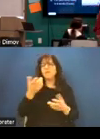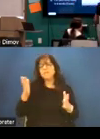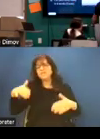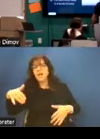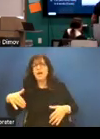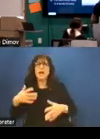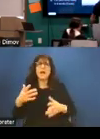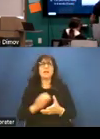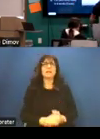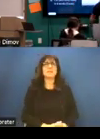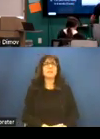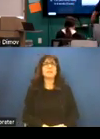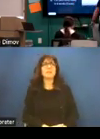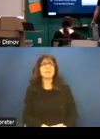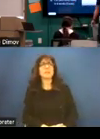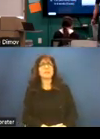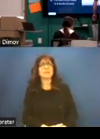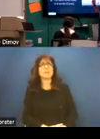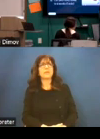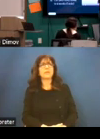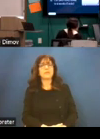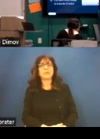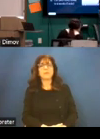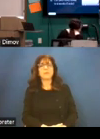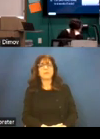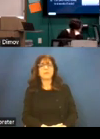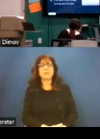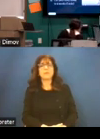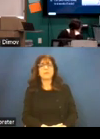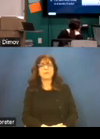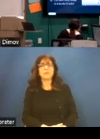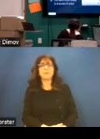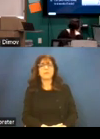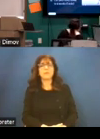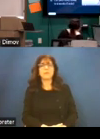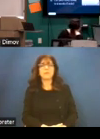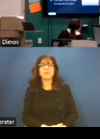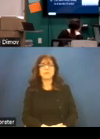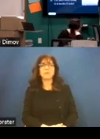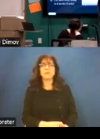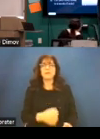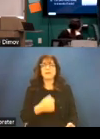Robin, Joni. Sorry, they called me to the office, so I didn't get it done.